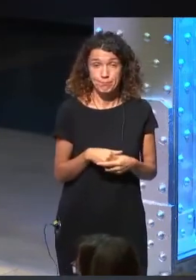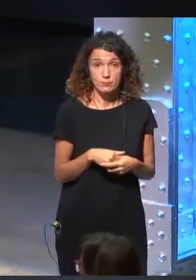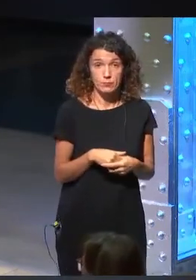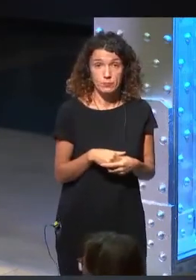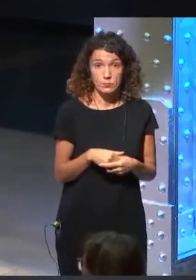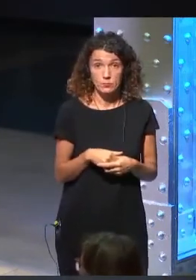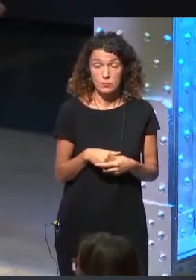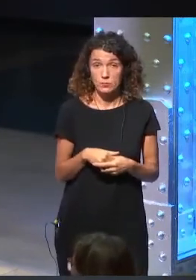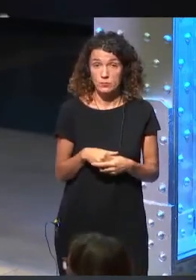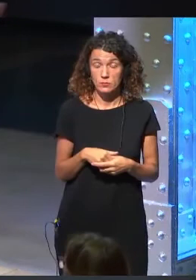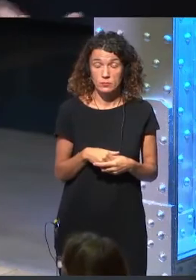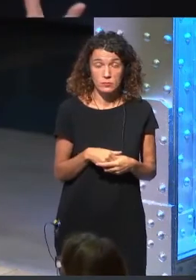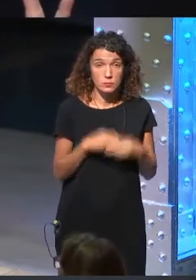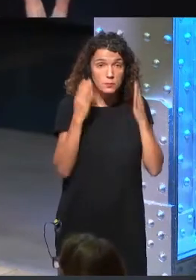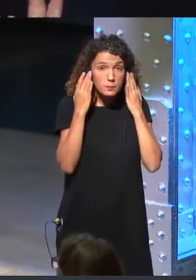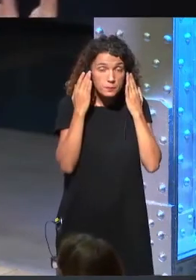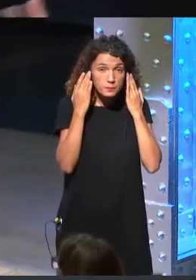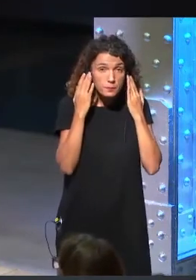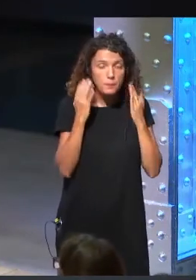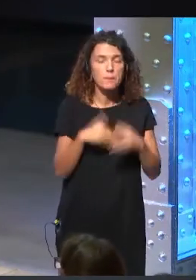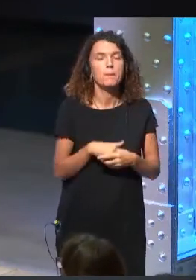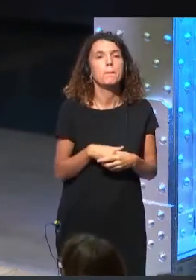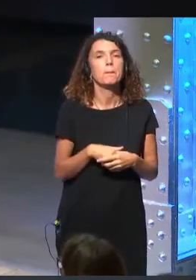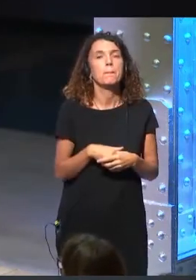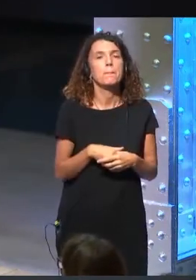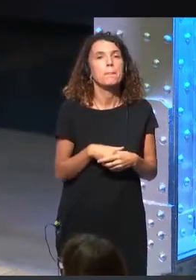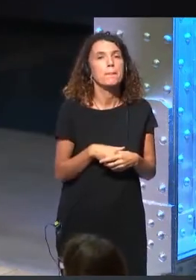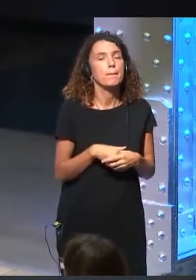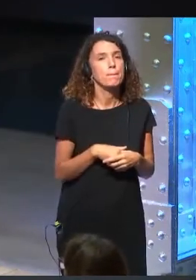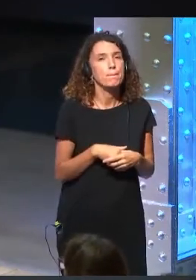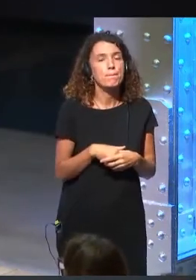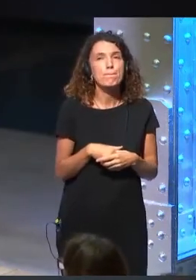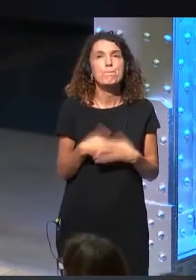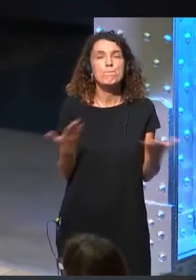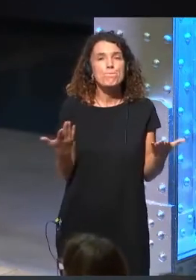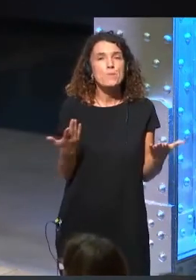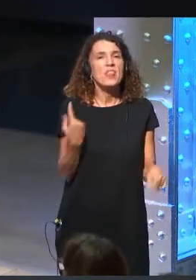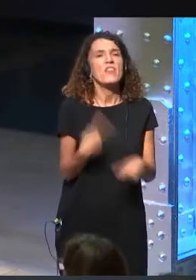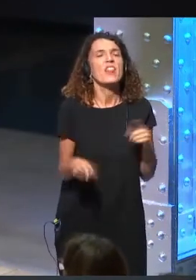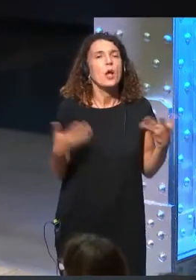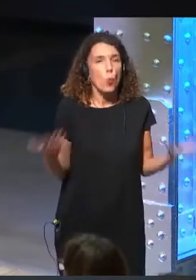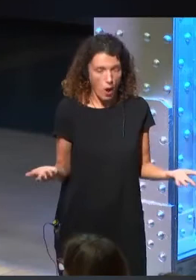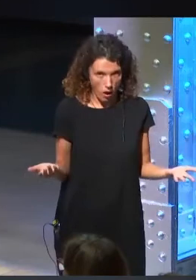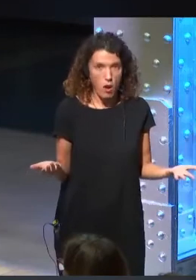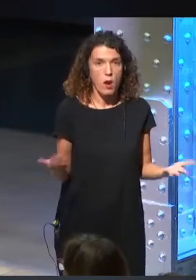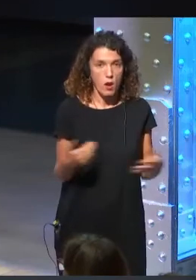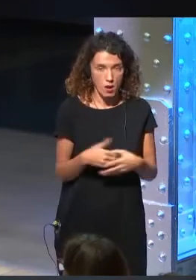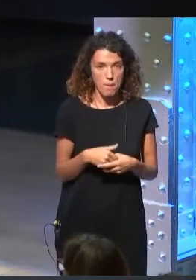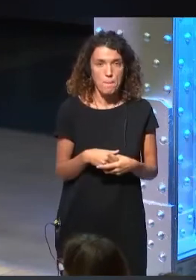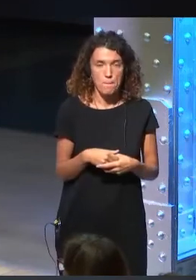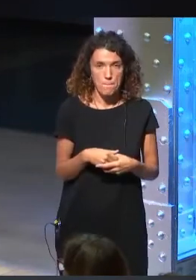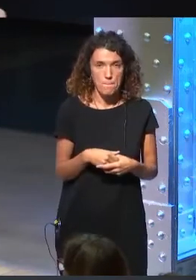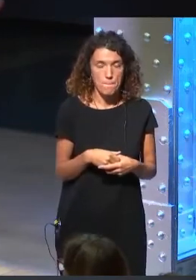people now often say, so what did make a difference for you? And as in all these things, one's very bad at